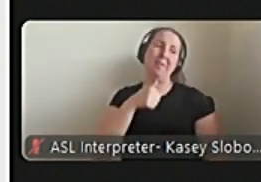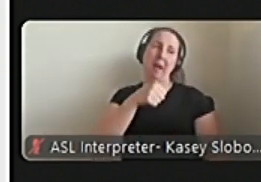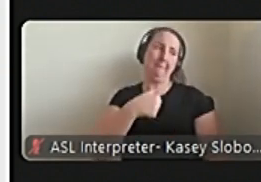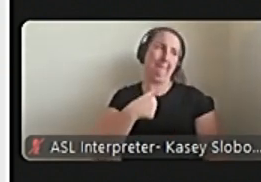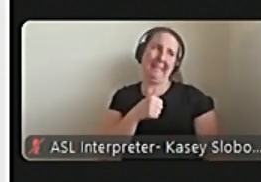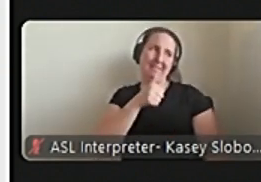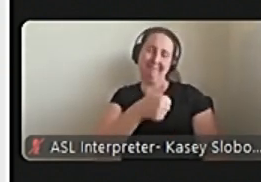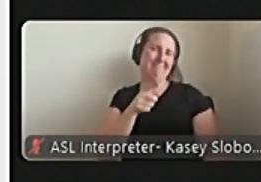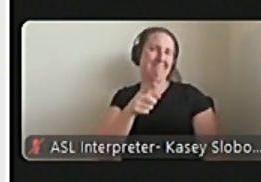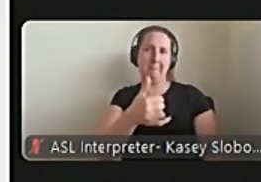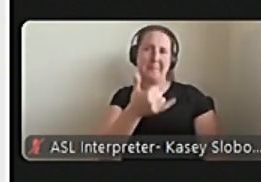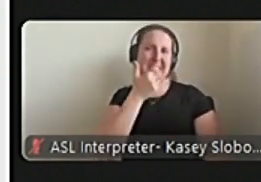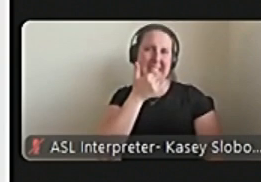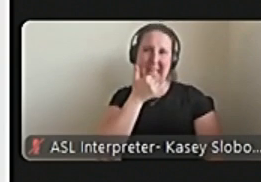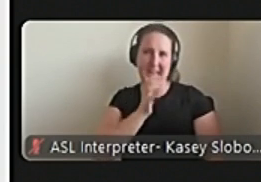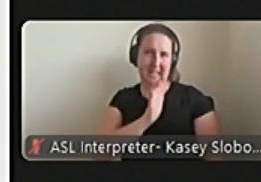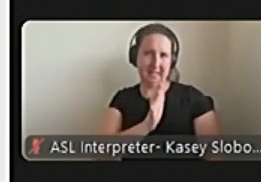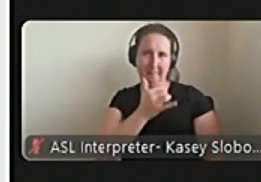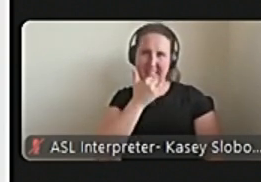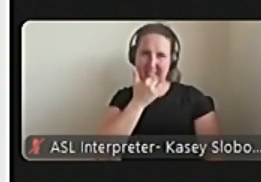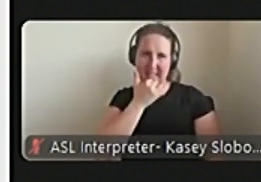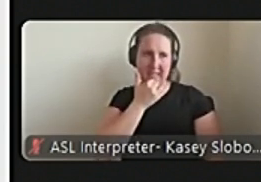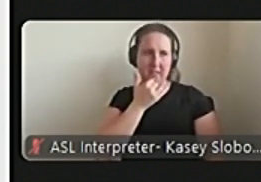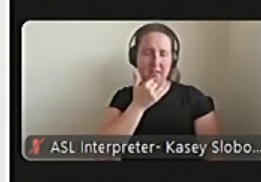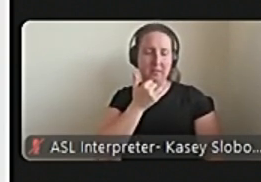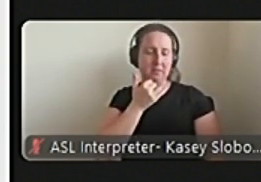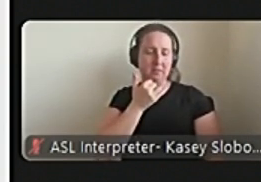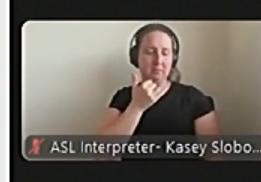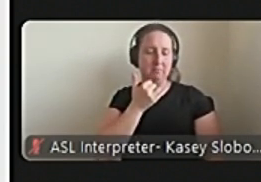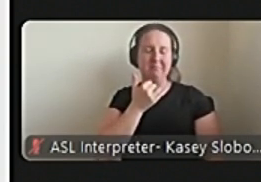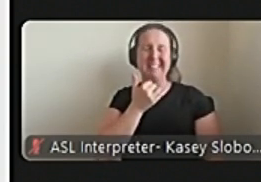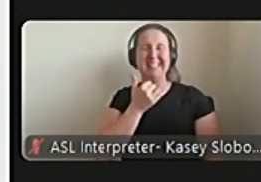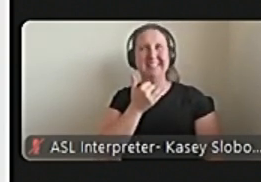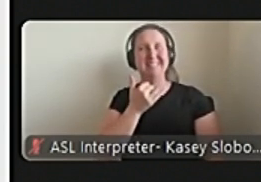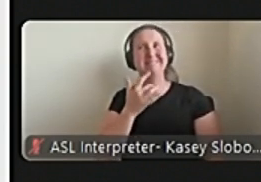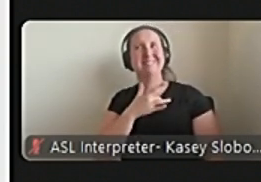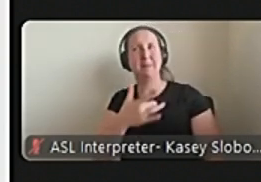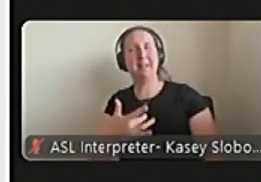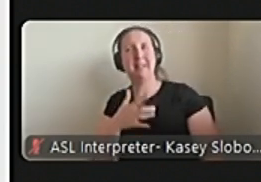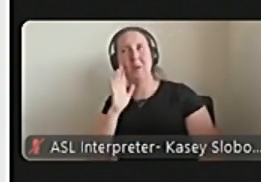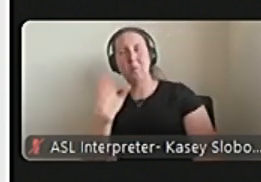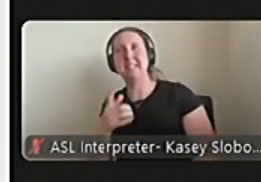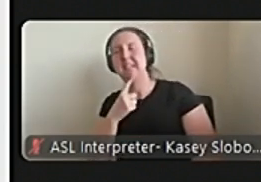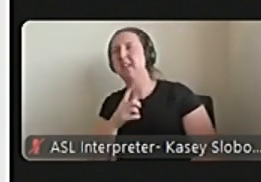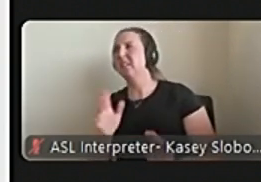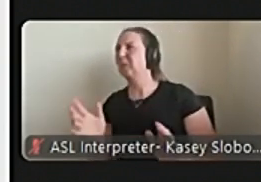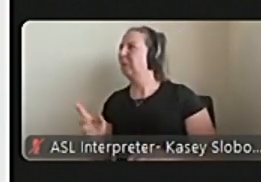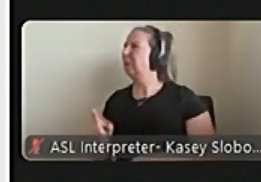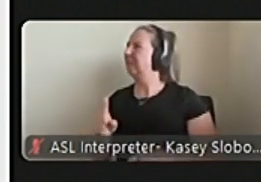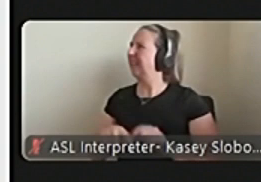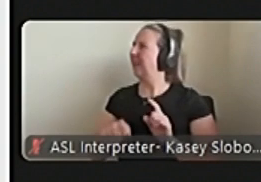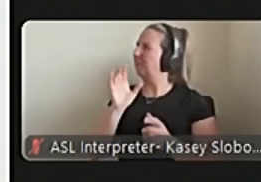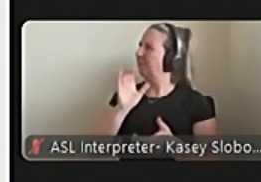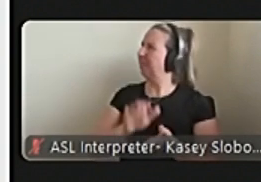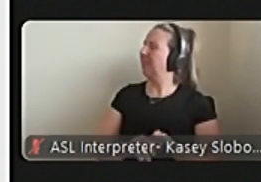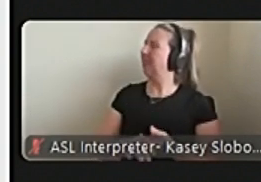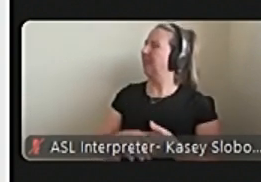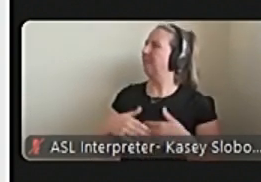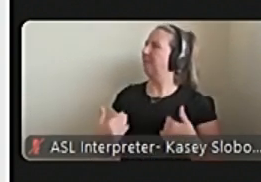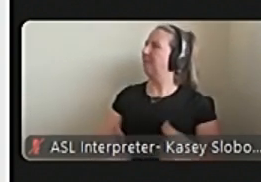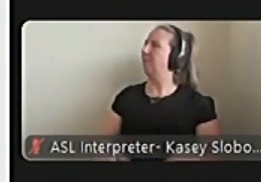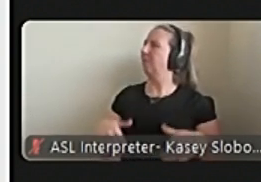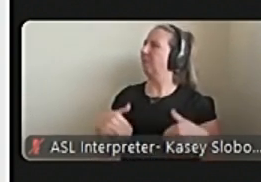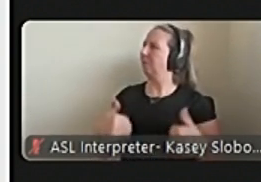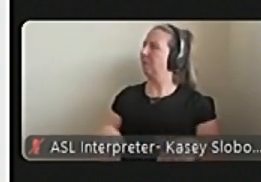mistake. Or of, I can't believe this is really happening. And also from the family members, or the